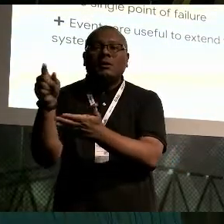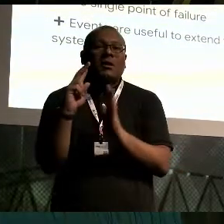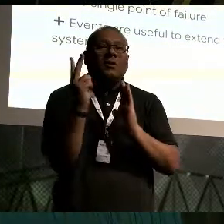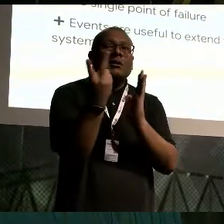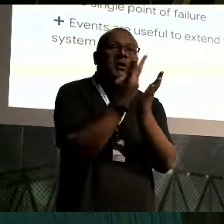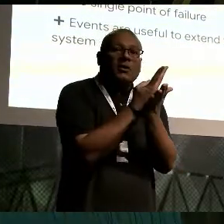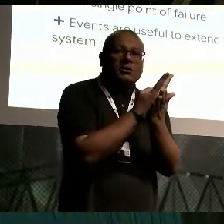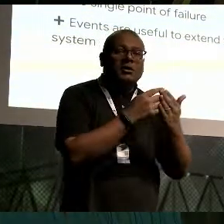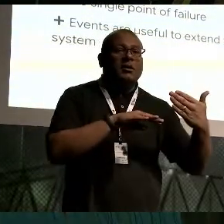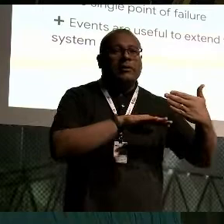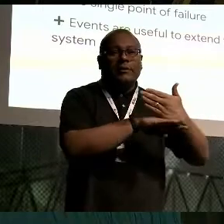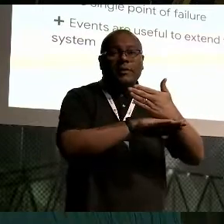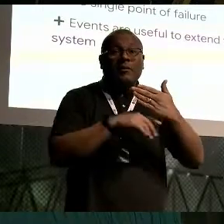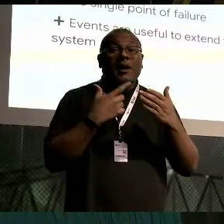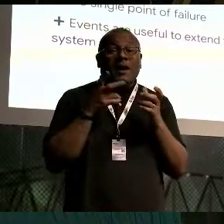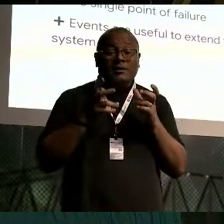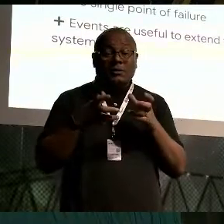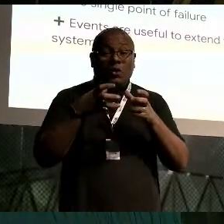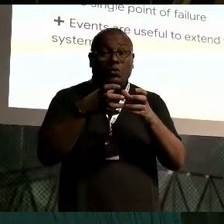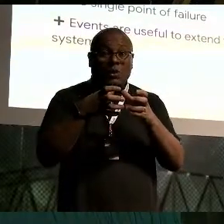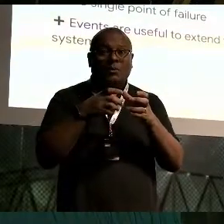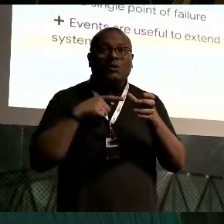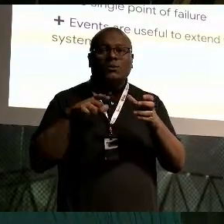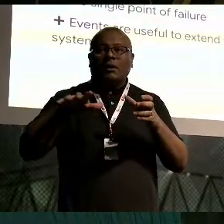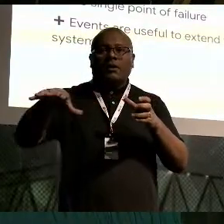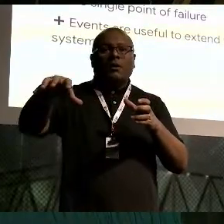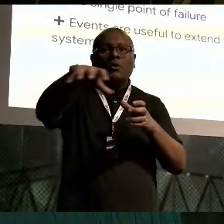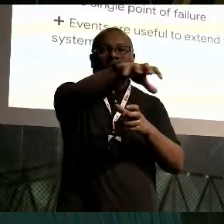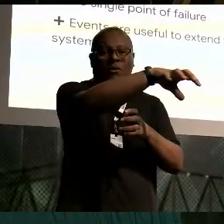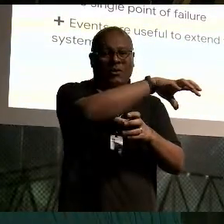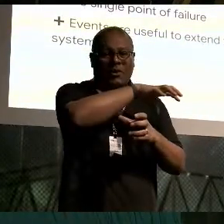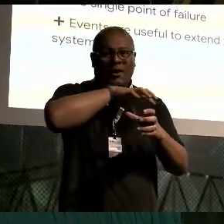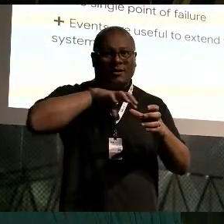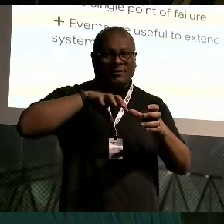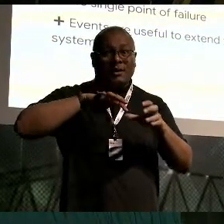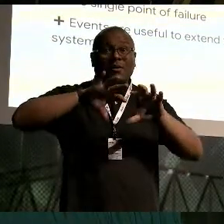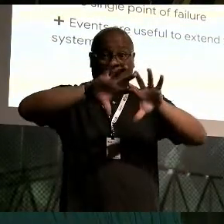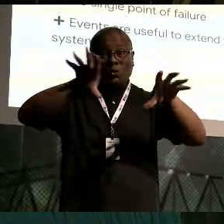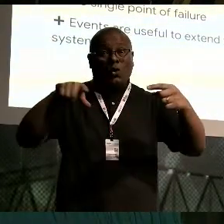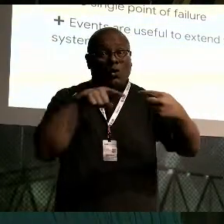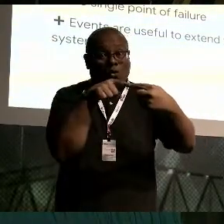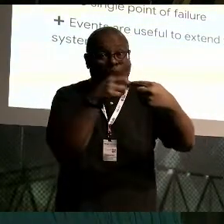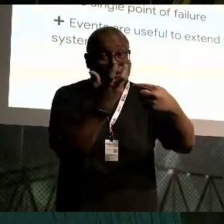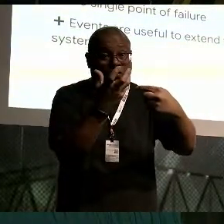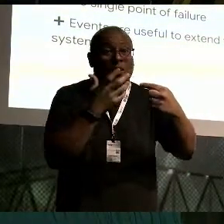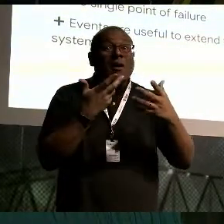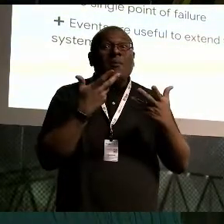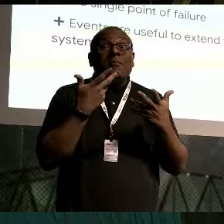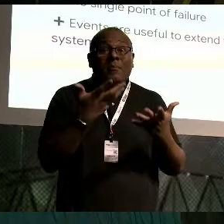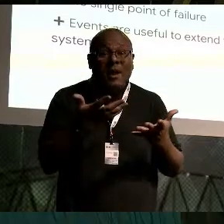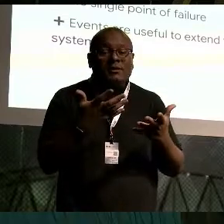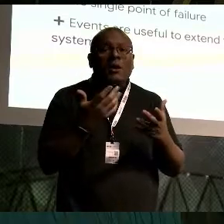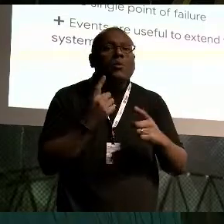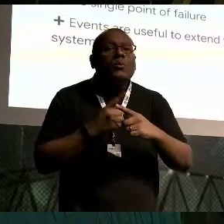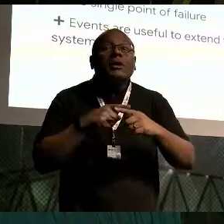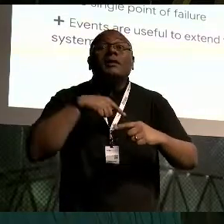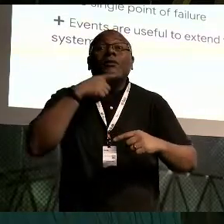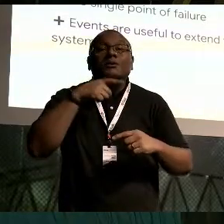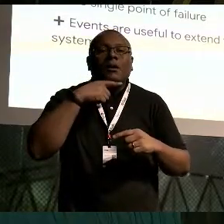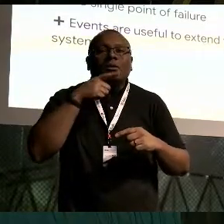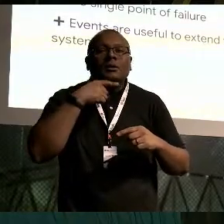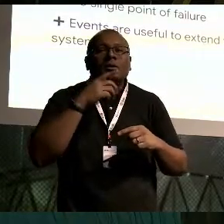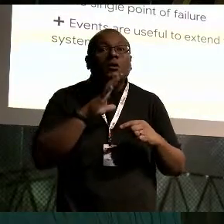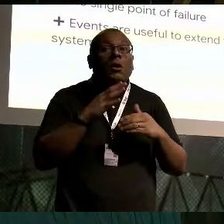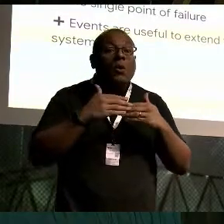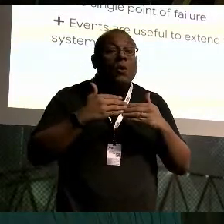in an indirect kind of way, but there's no single place that you can go and say, okay, this is how my system should work, this is how the events should